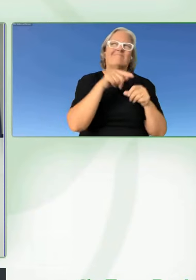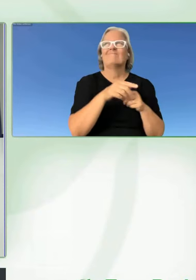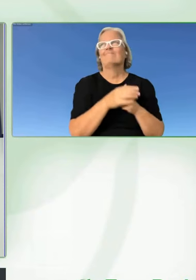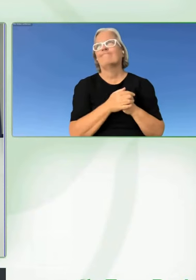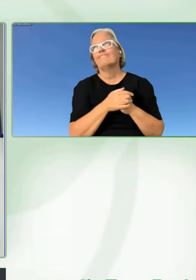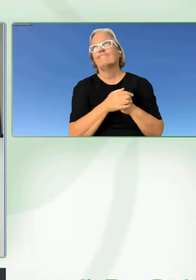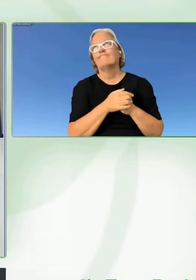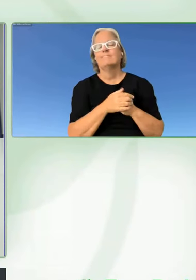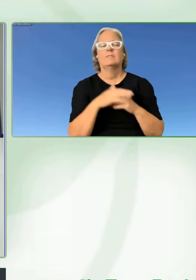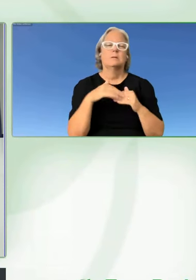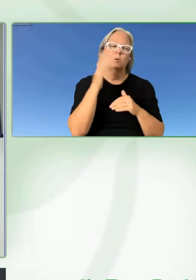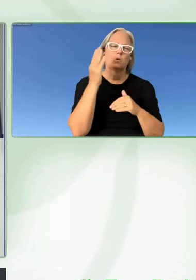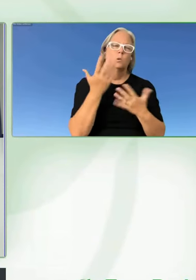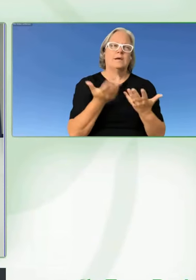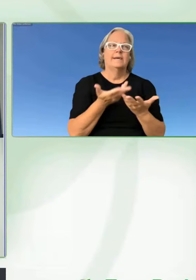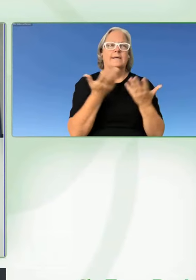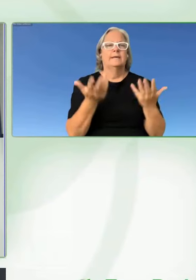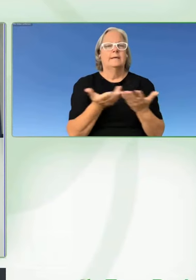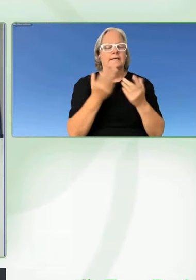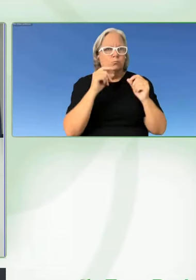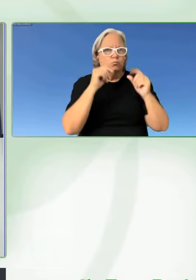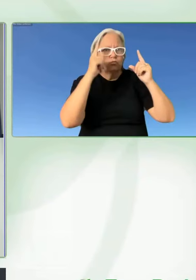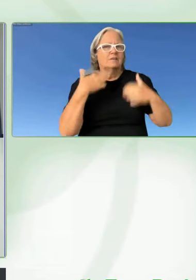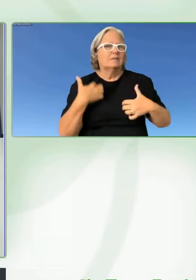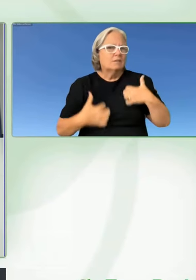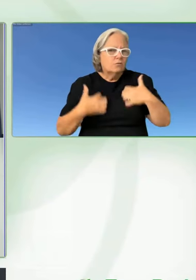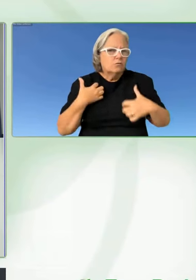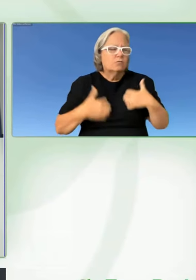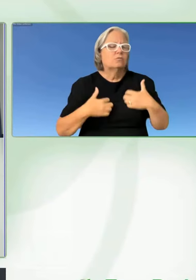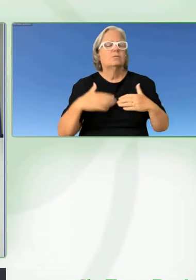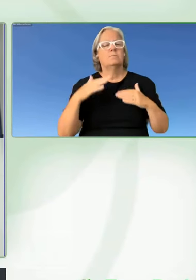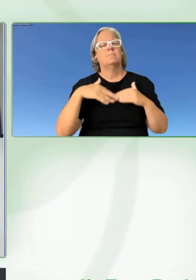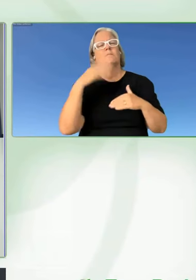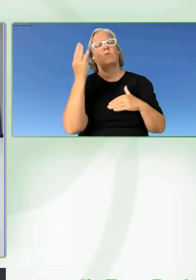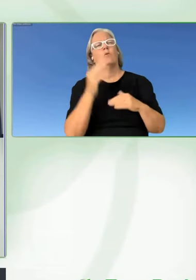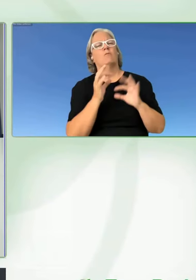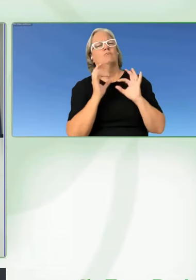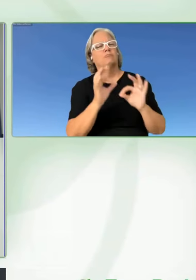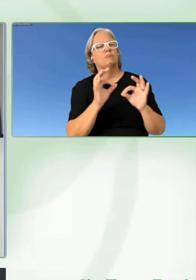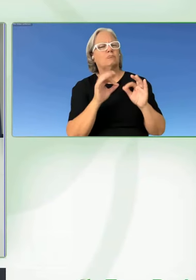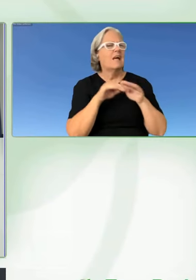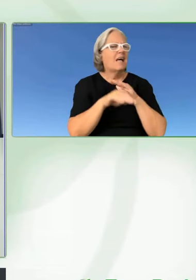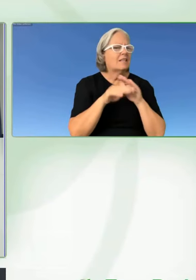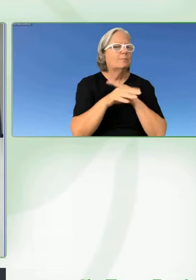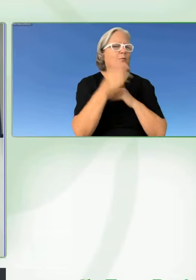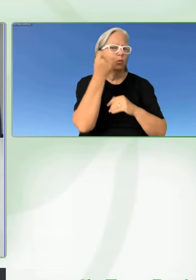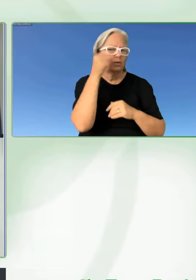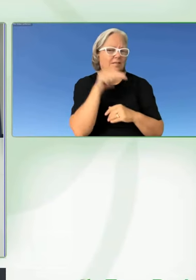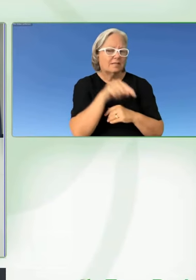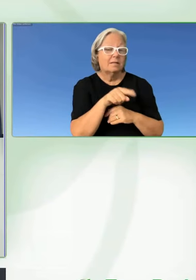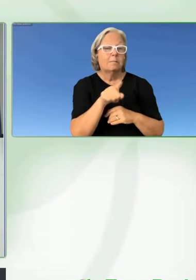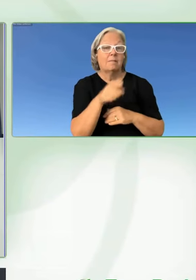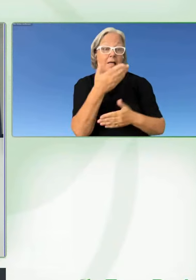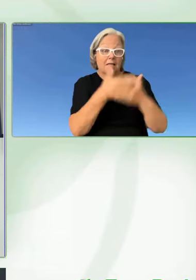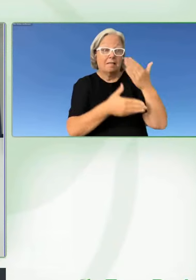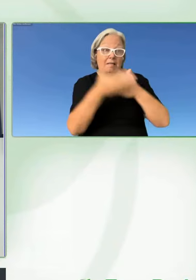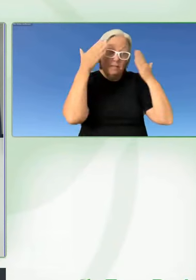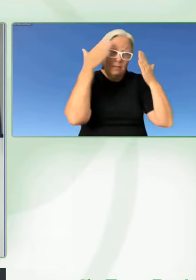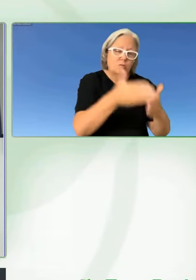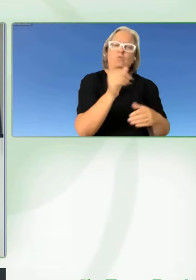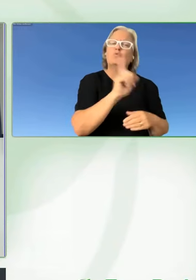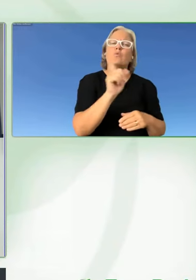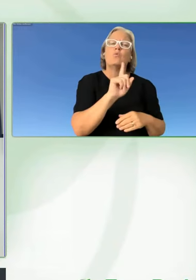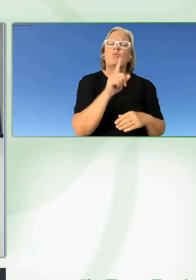interesting and much more accessible for everyone, not only persons with disabilities, but also the policymakers